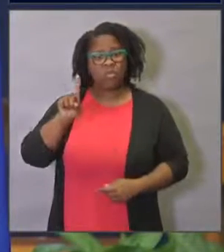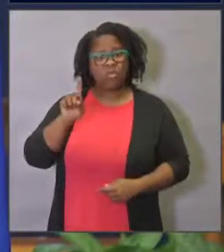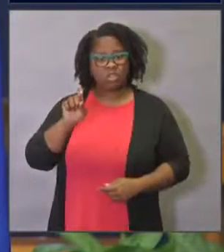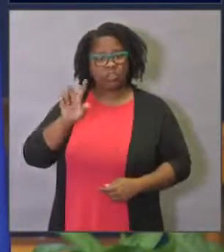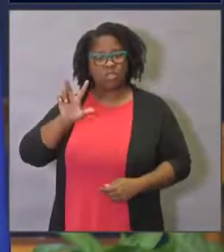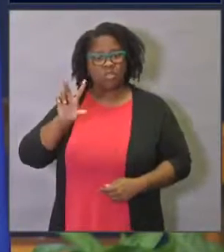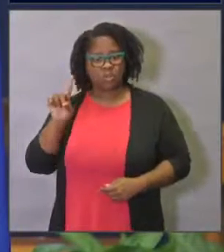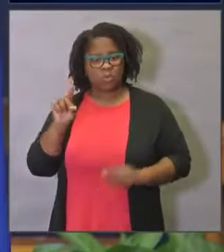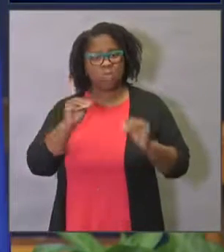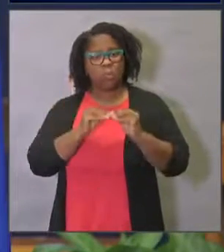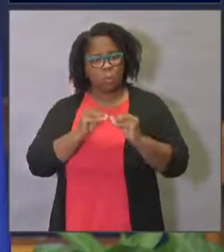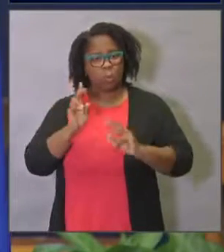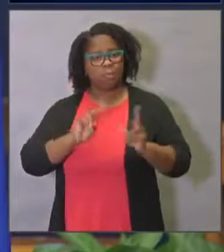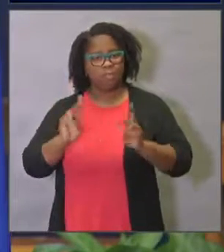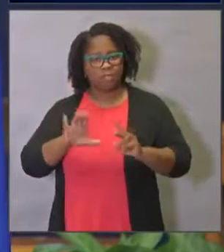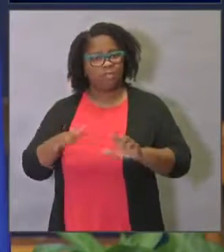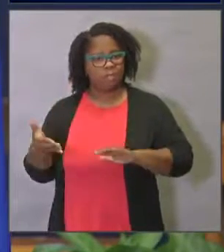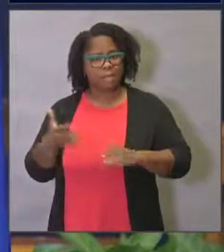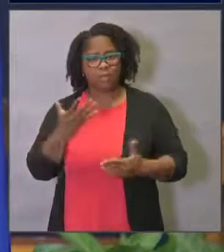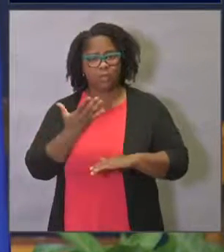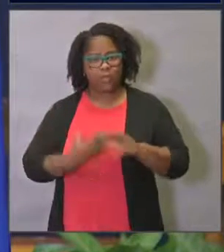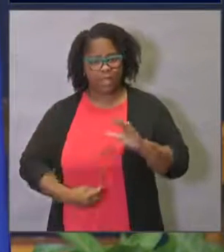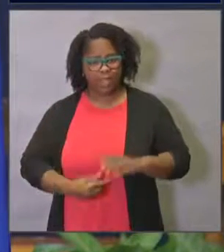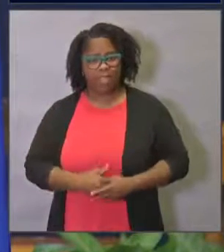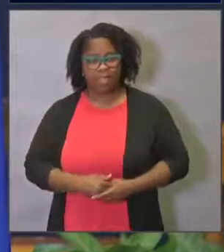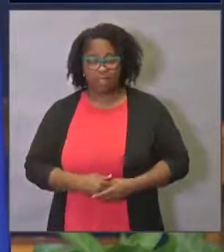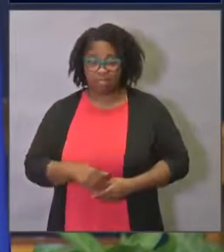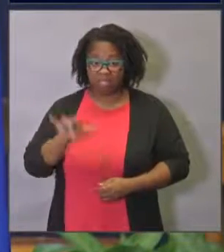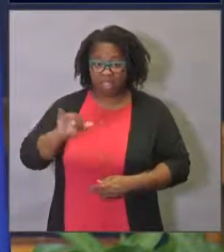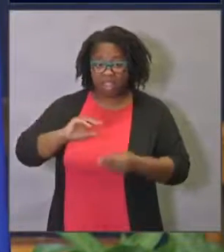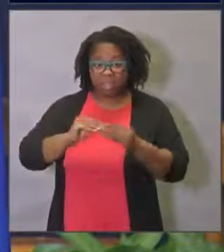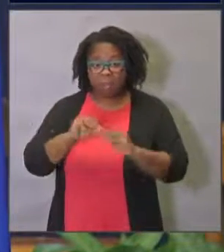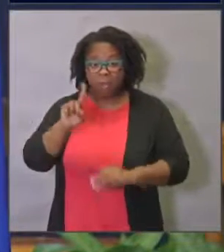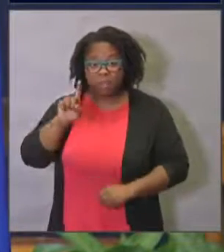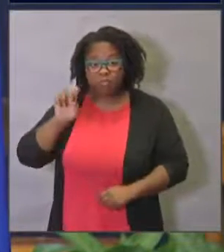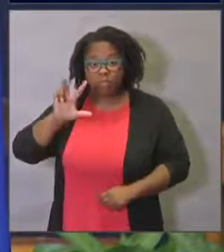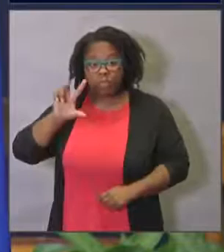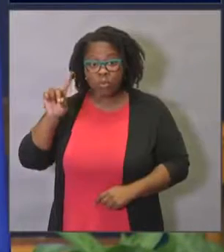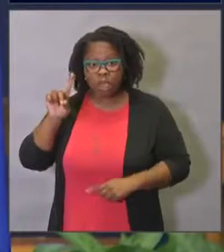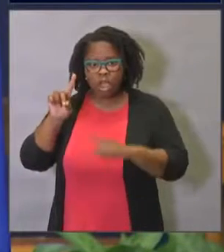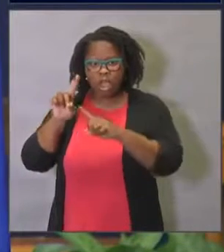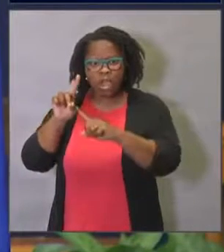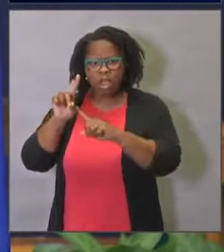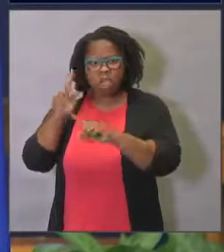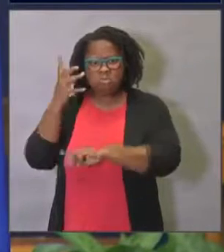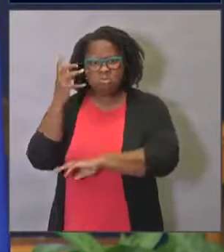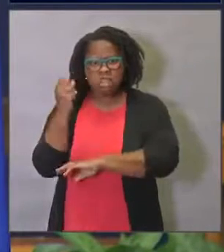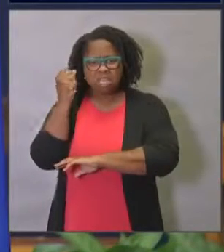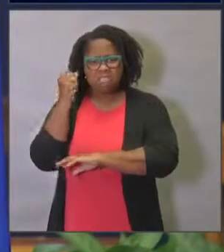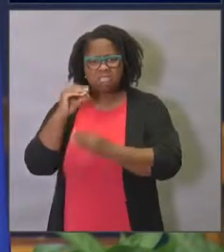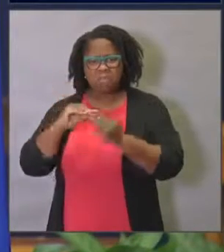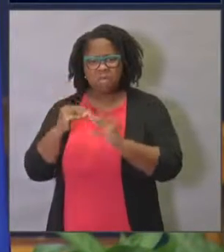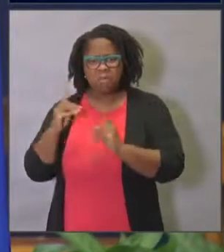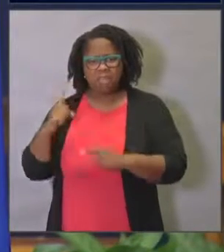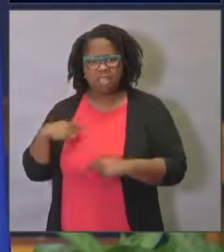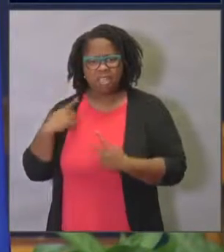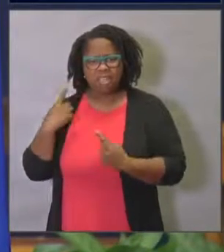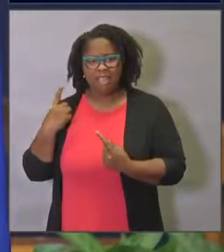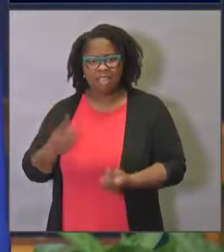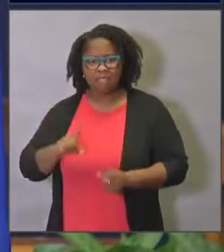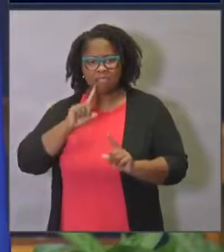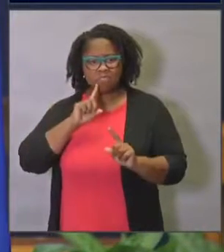additional people have passed away. This is the highest number we've ever reported since the pandemic